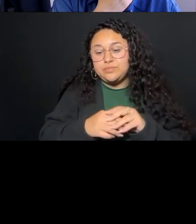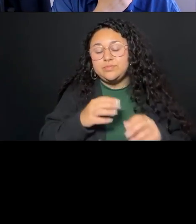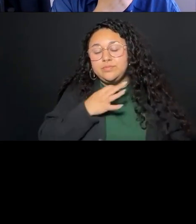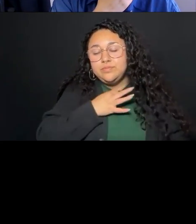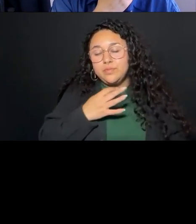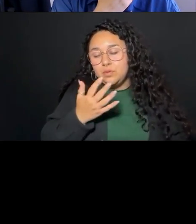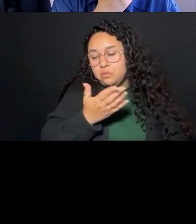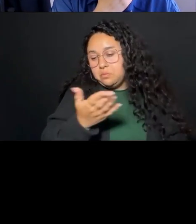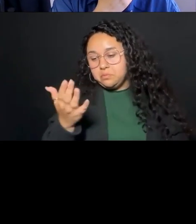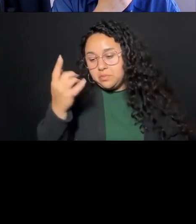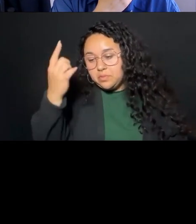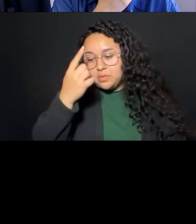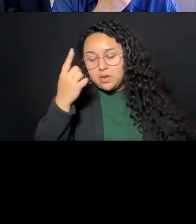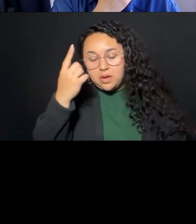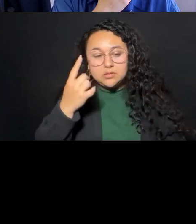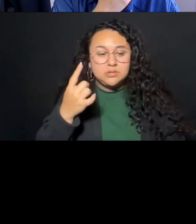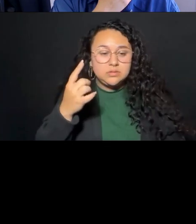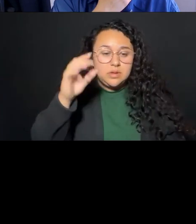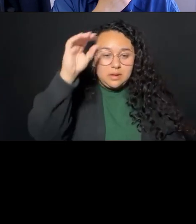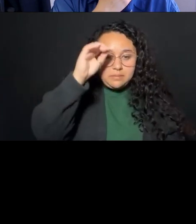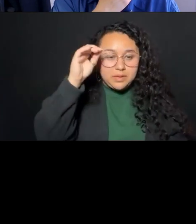curious what people thought about this video.